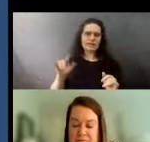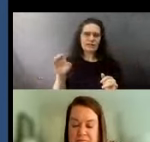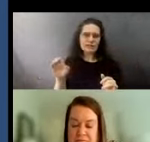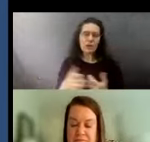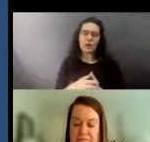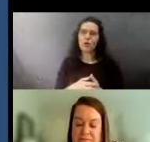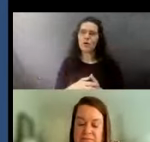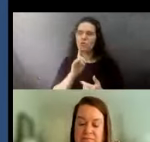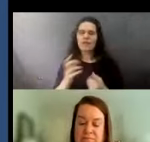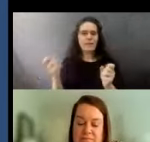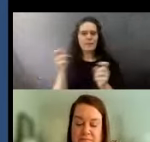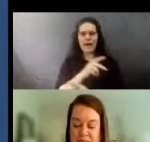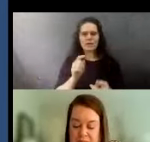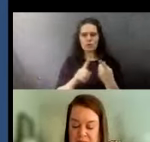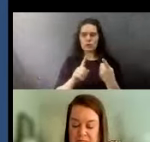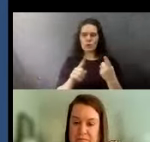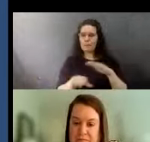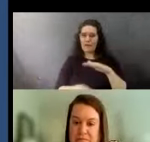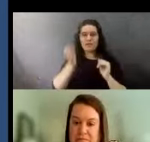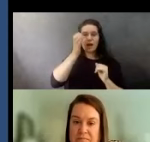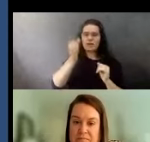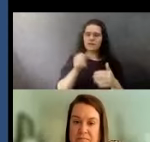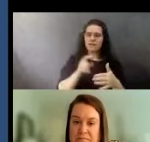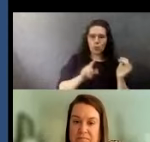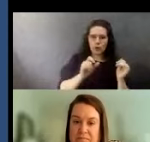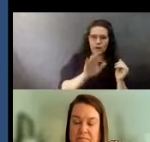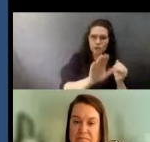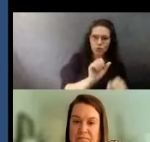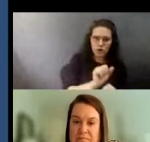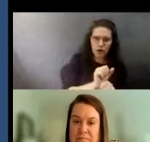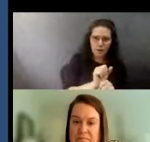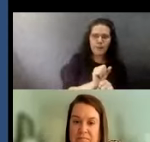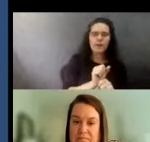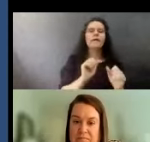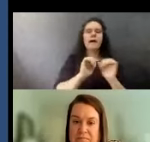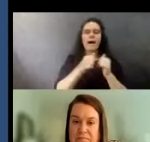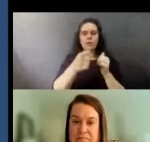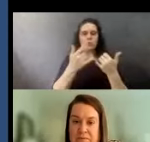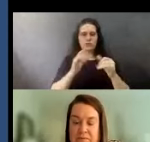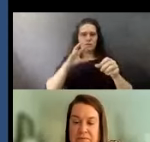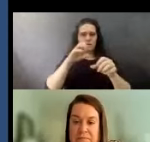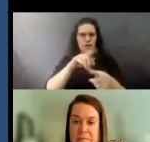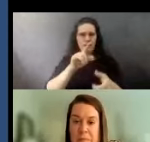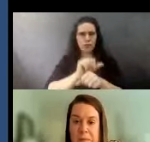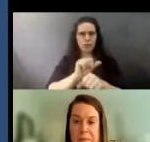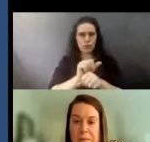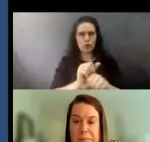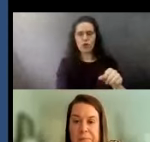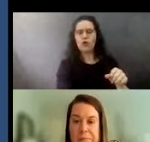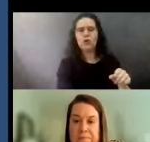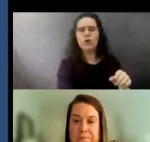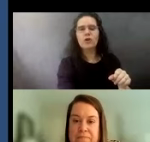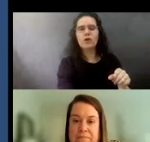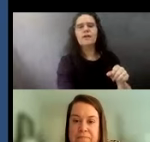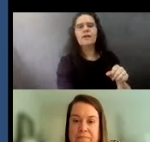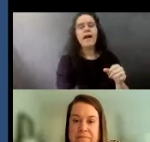communicate, and think about how you can still participate in the workplace and, make the